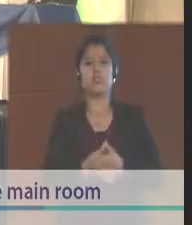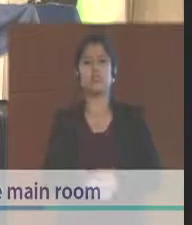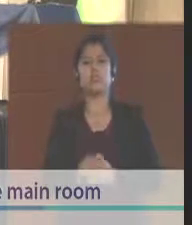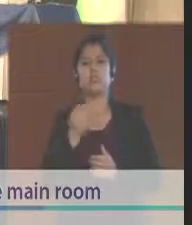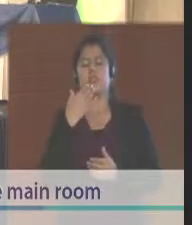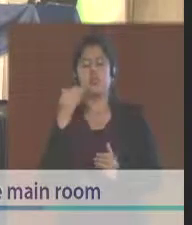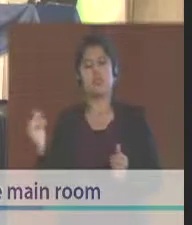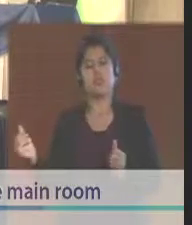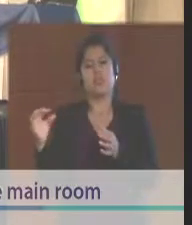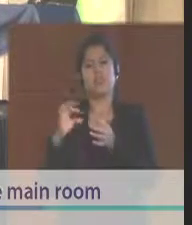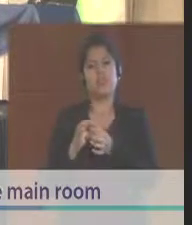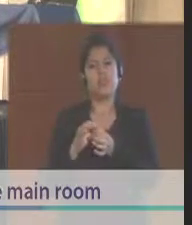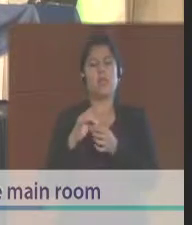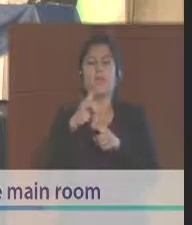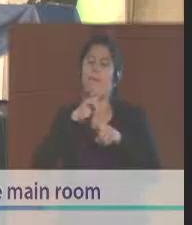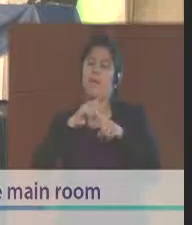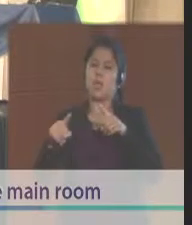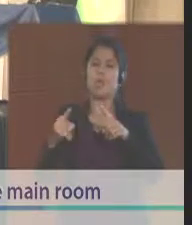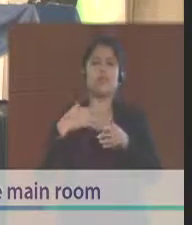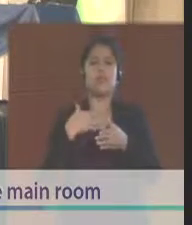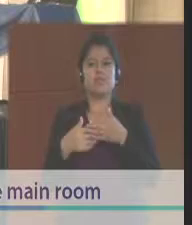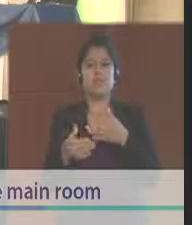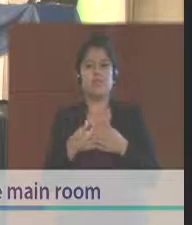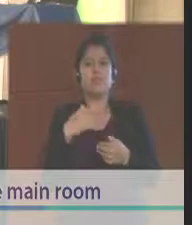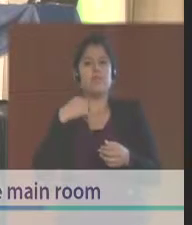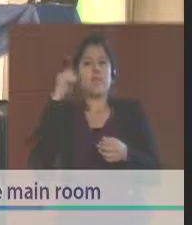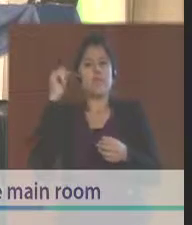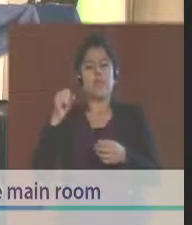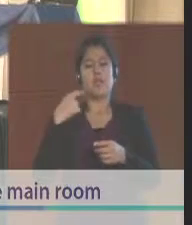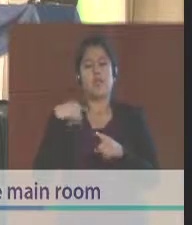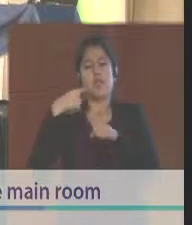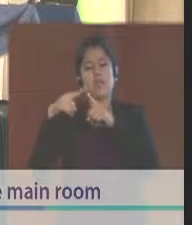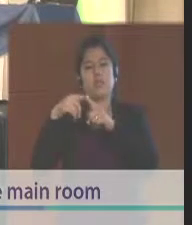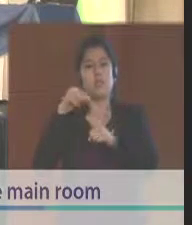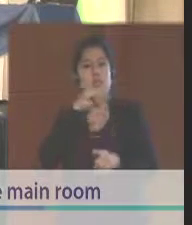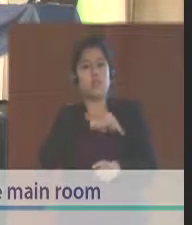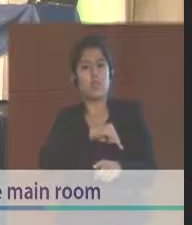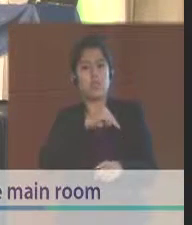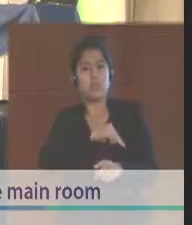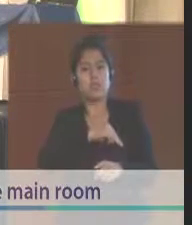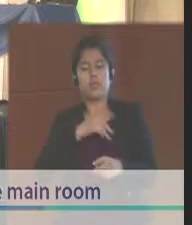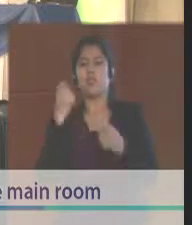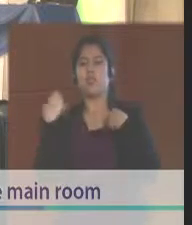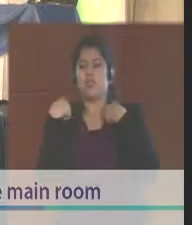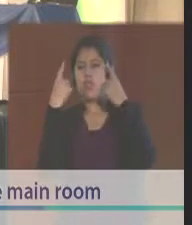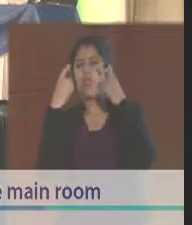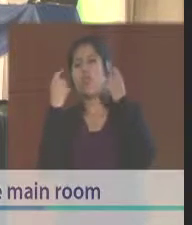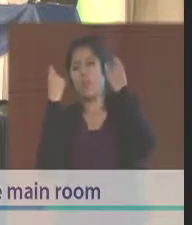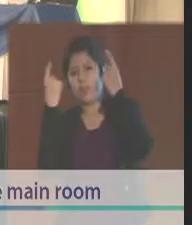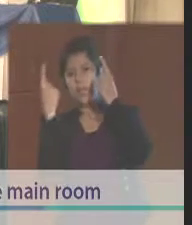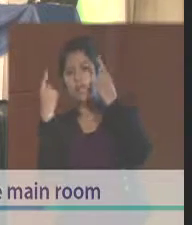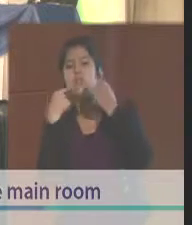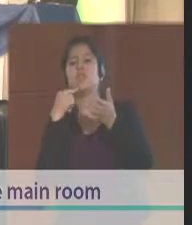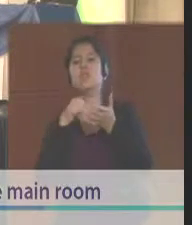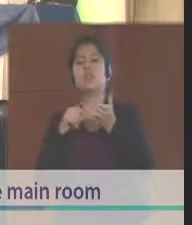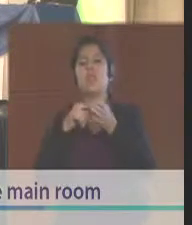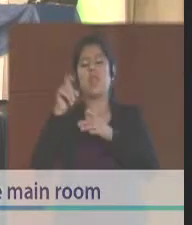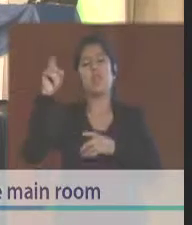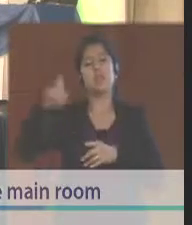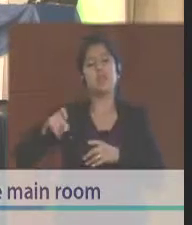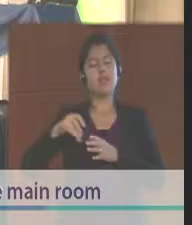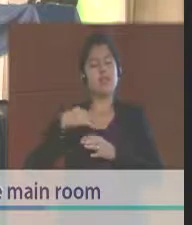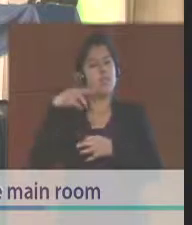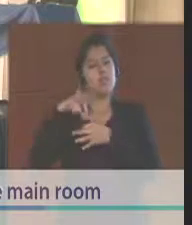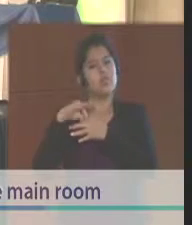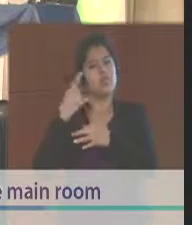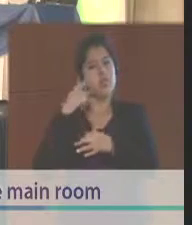have formed already these units. However, in those municipalities, what we have been able to understand is that there